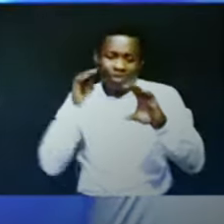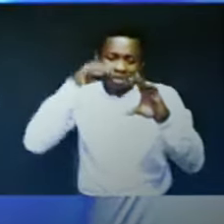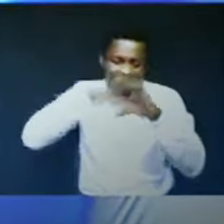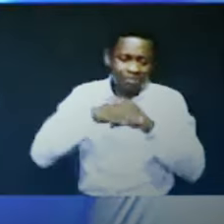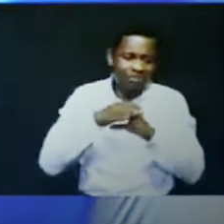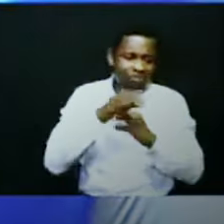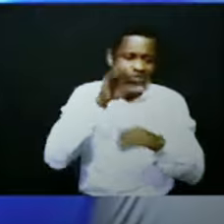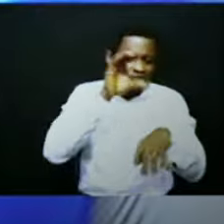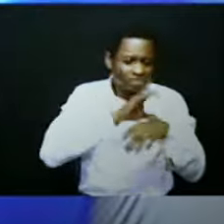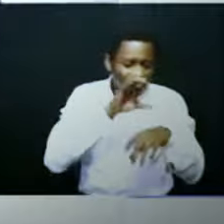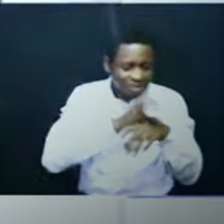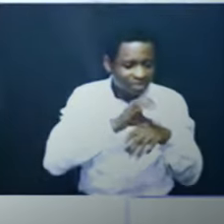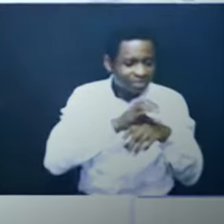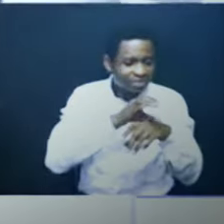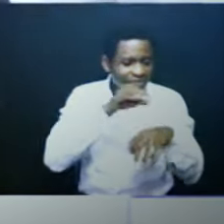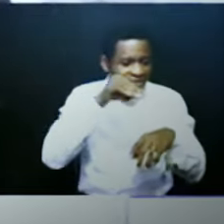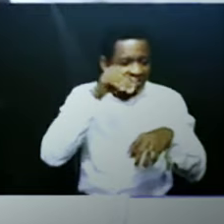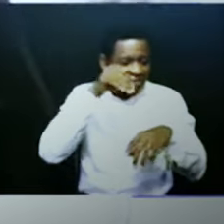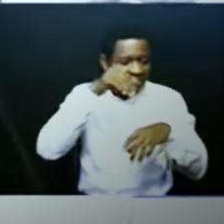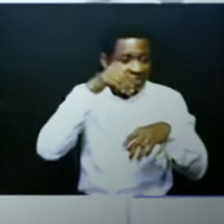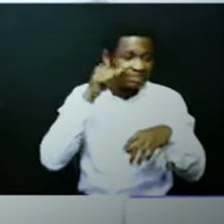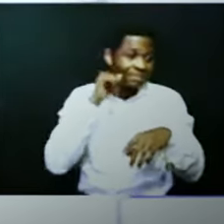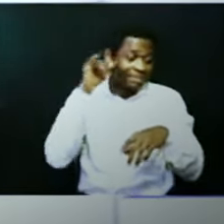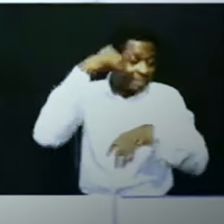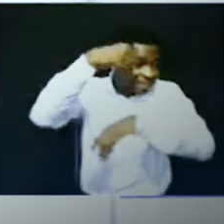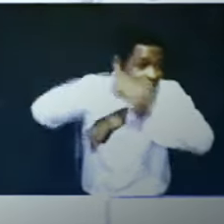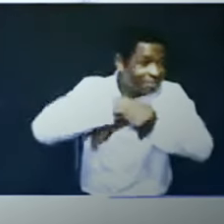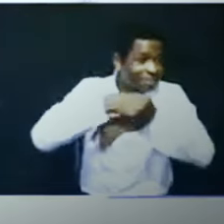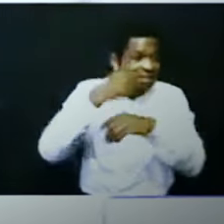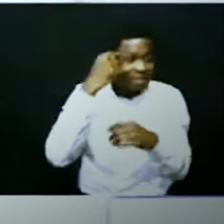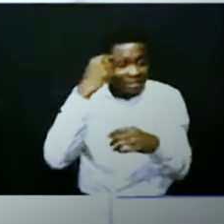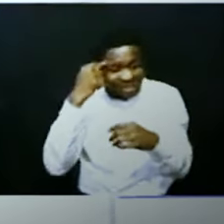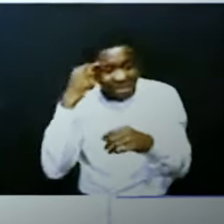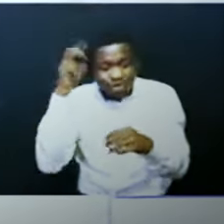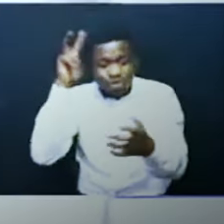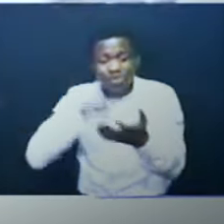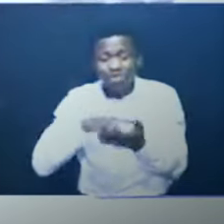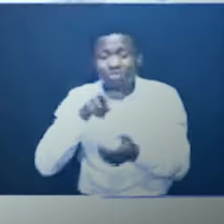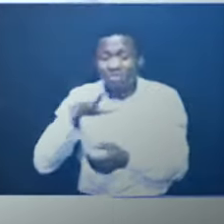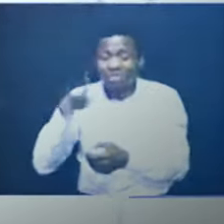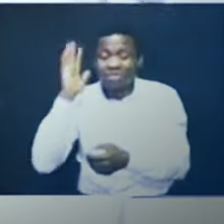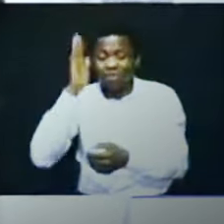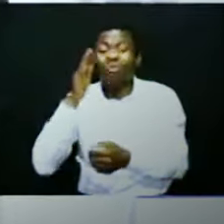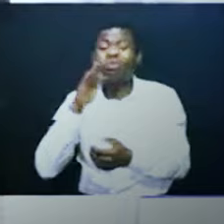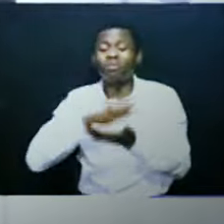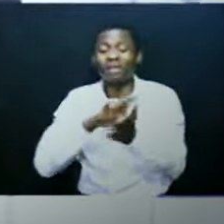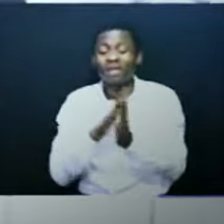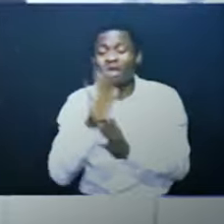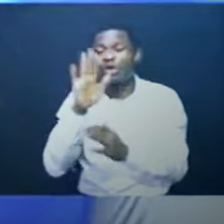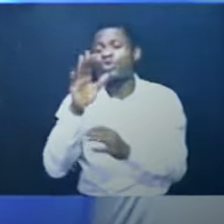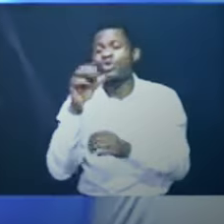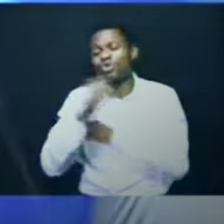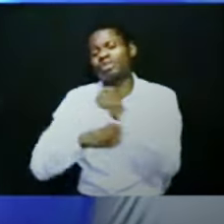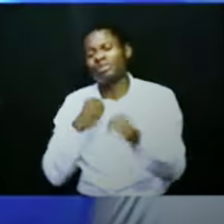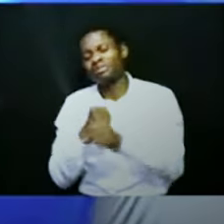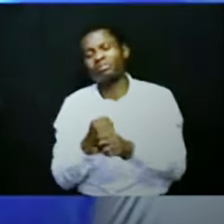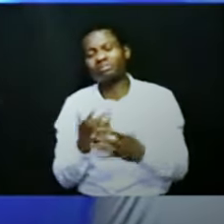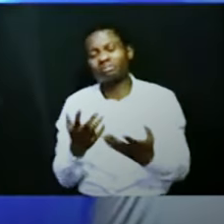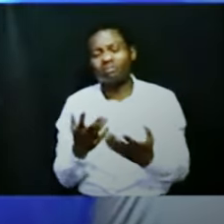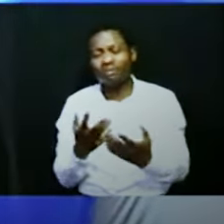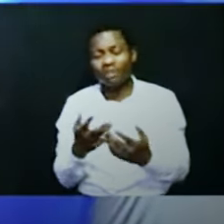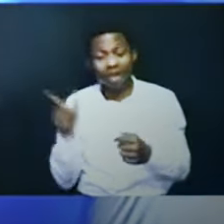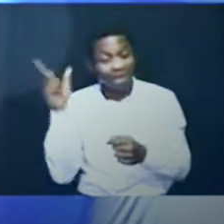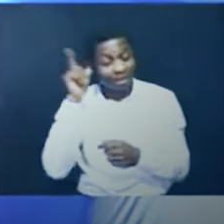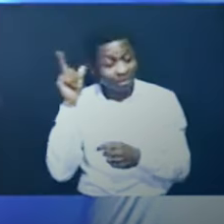their year. Inti nipa bebre wo kwa sori enra na won nyina ne wo hwe kwan ne se afia yasemui ebe yen afi. But listen,